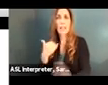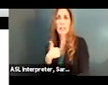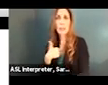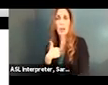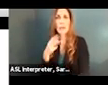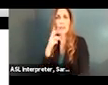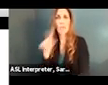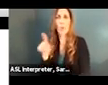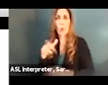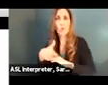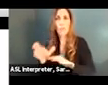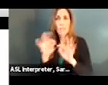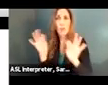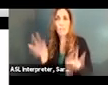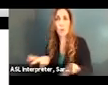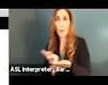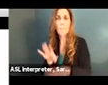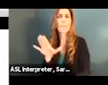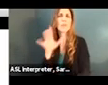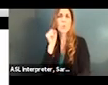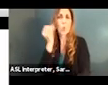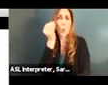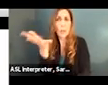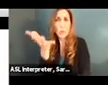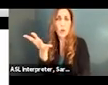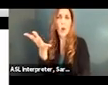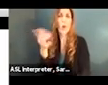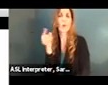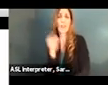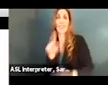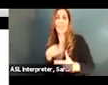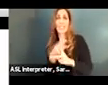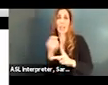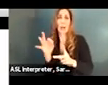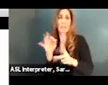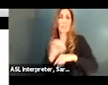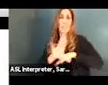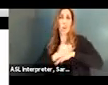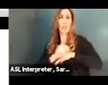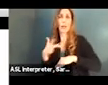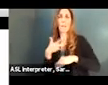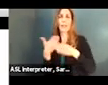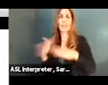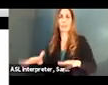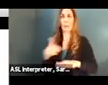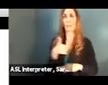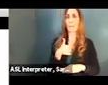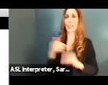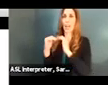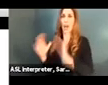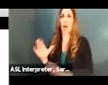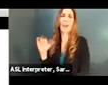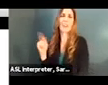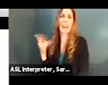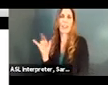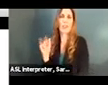the referral form. So just so you know too, these types of consults, we split between myself and then my colleague, Catherine Helland